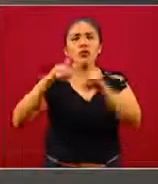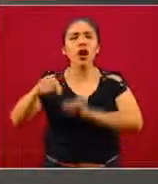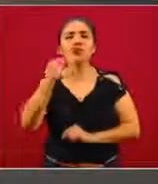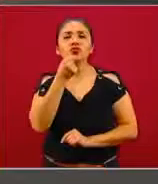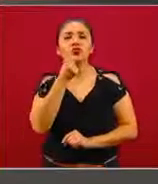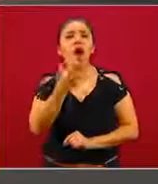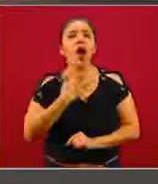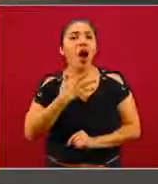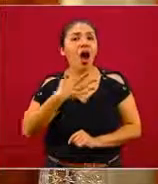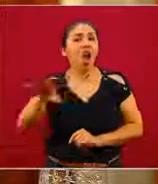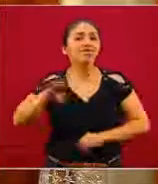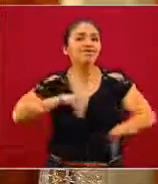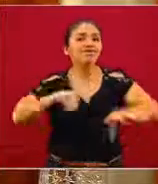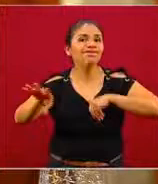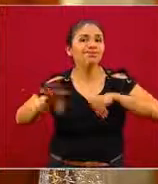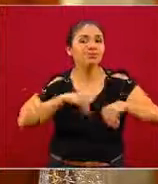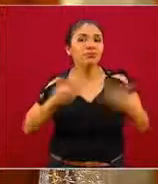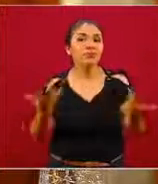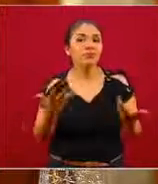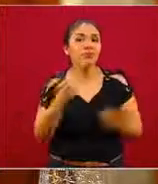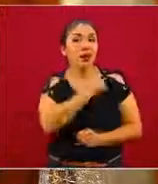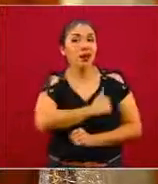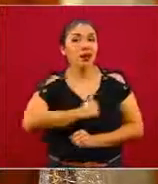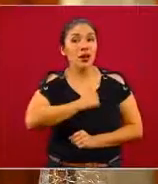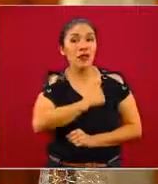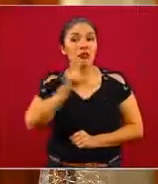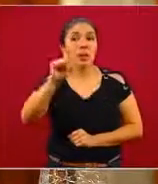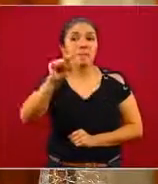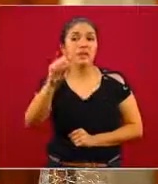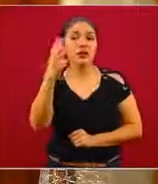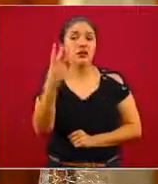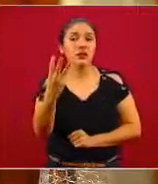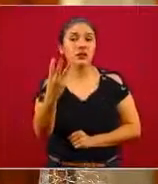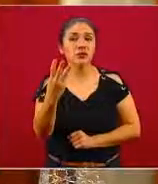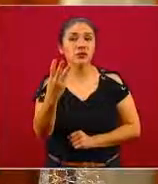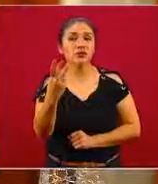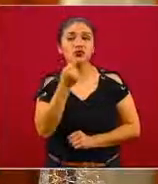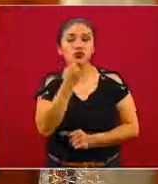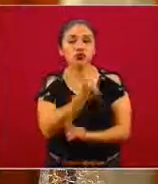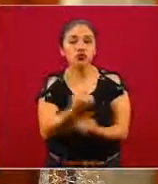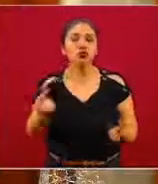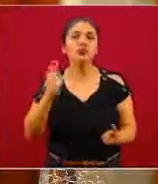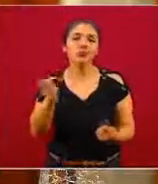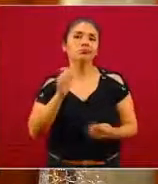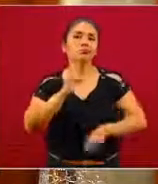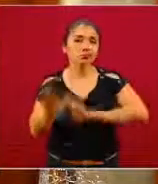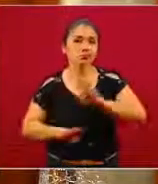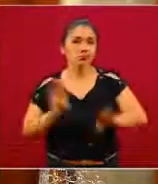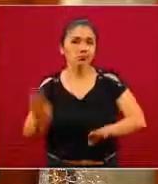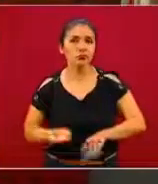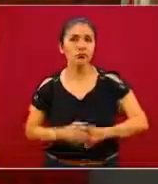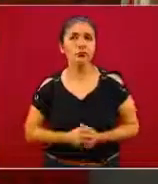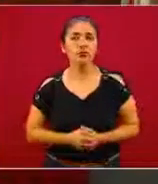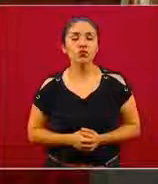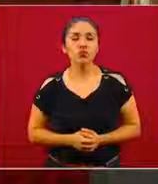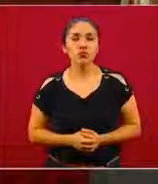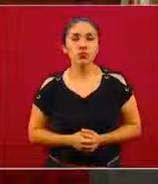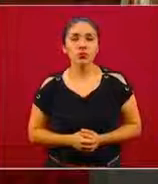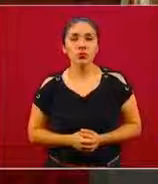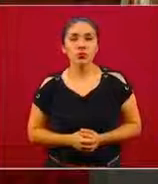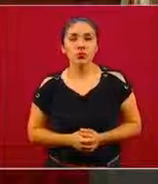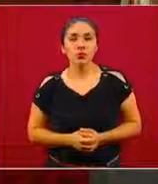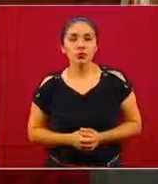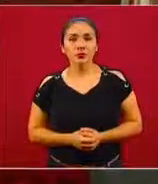As of yesterday, we had 1,065 children who had been infected by this disease, and unfortunately 23 have passed